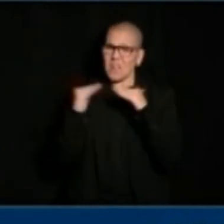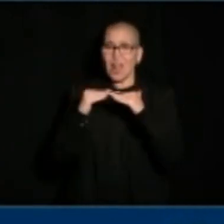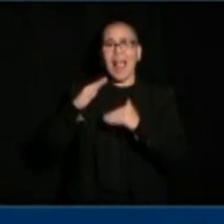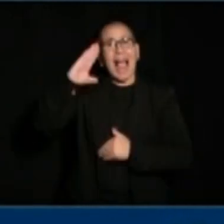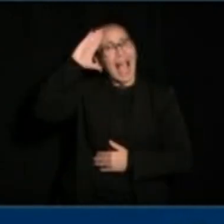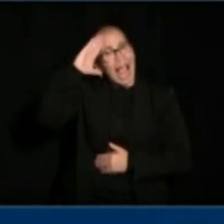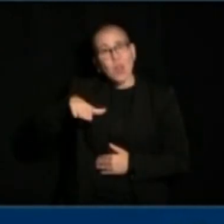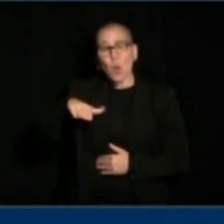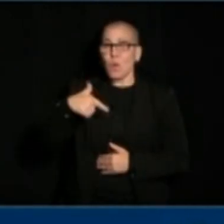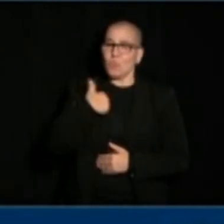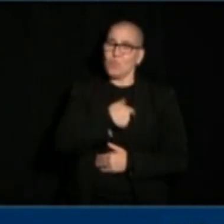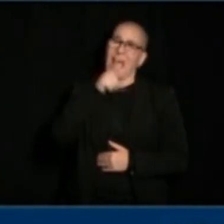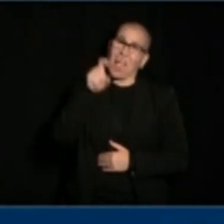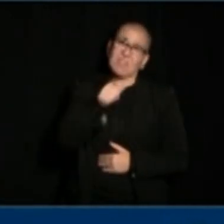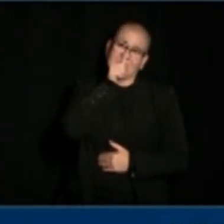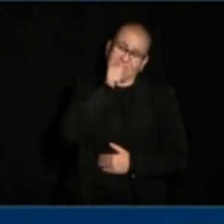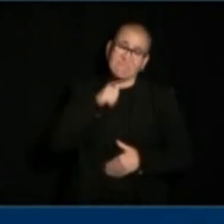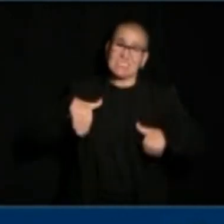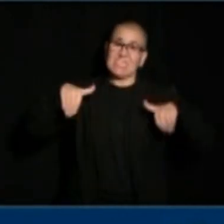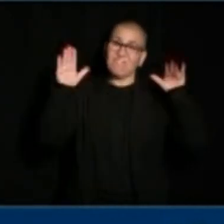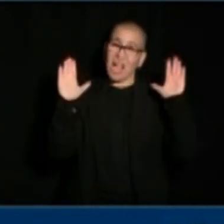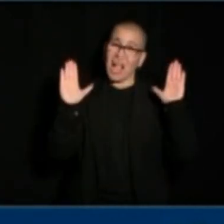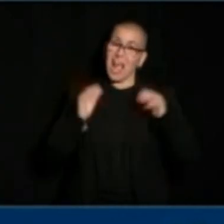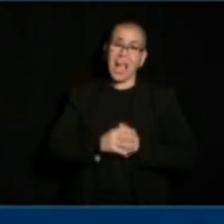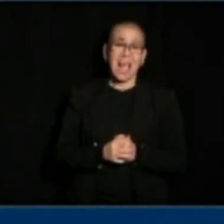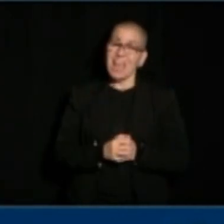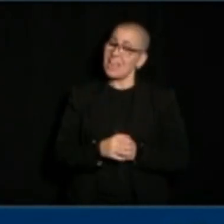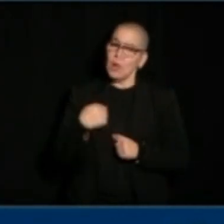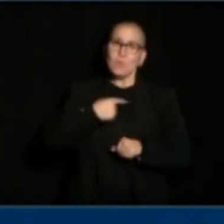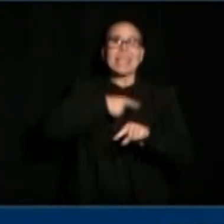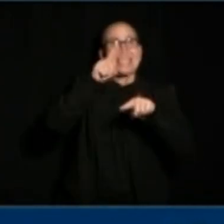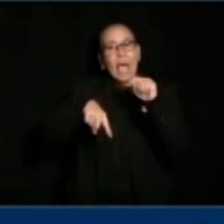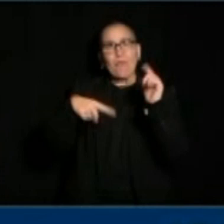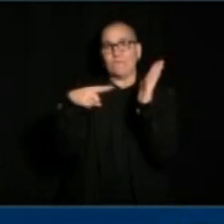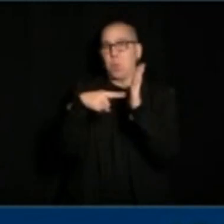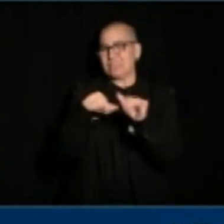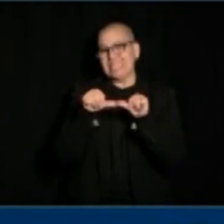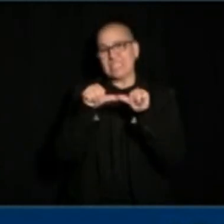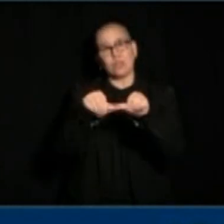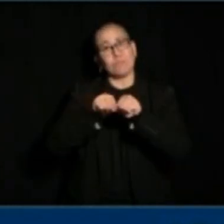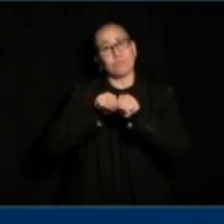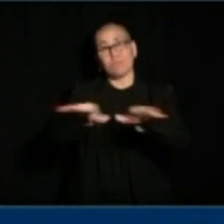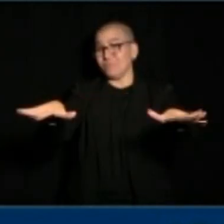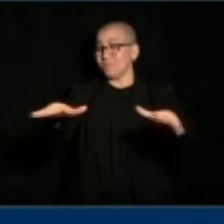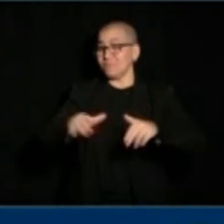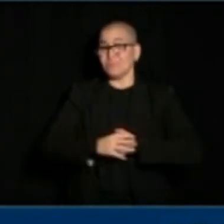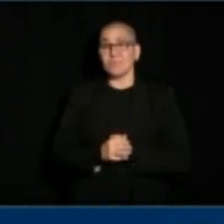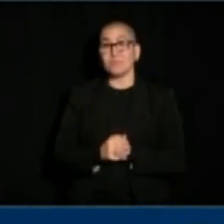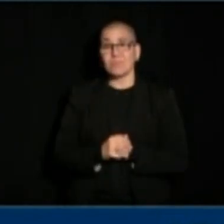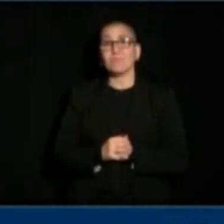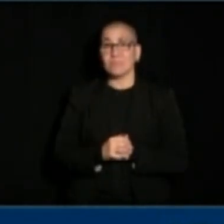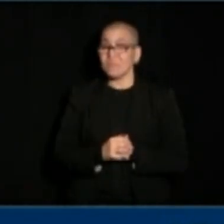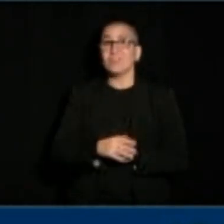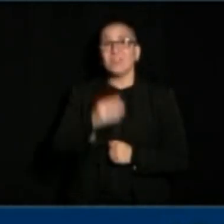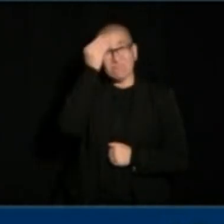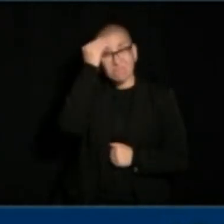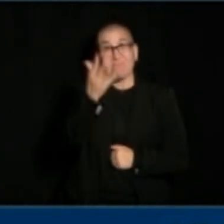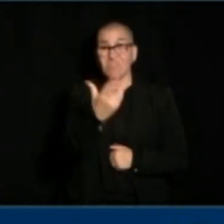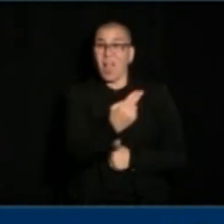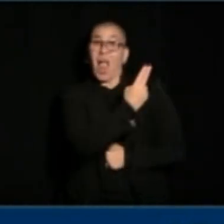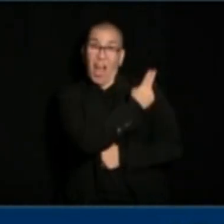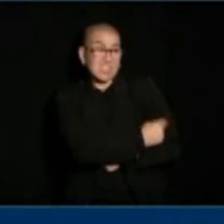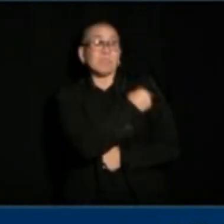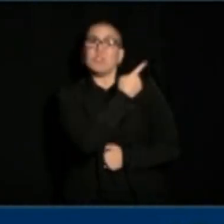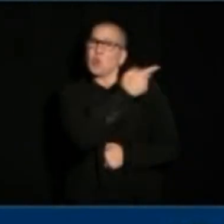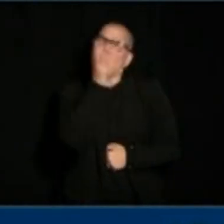that and we continue this spread, we will with absolute certainty put our hospitals at risk and those that need the care